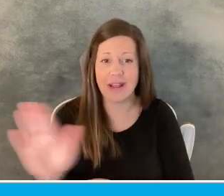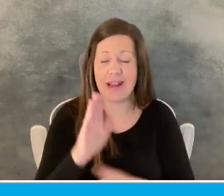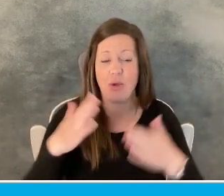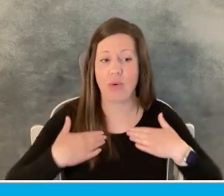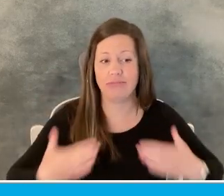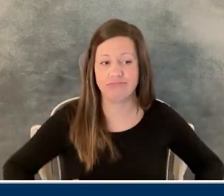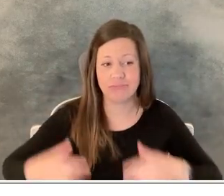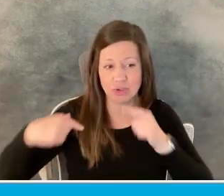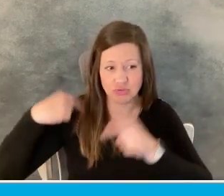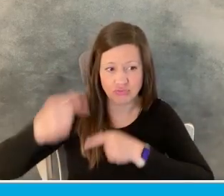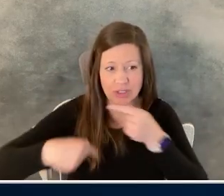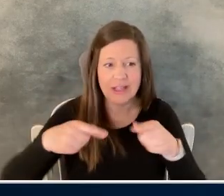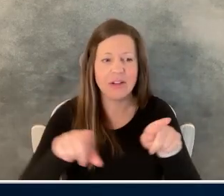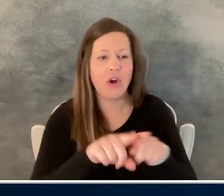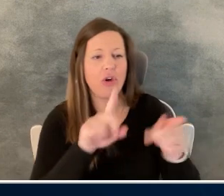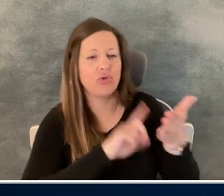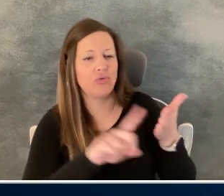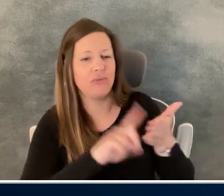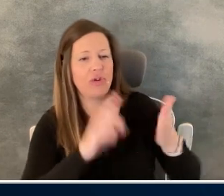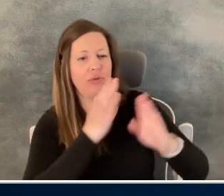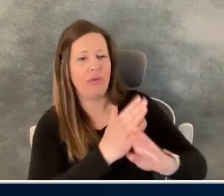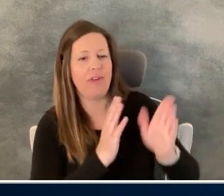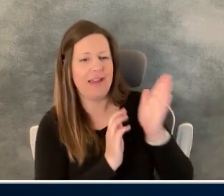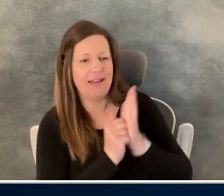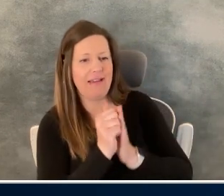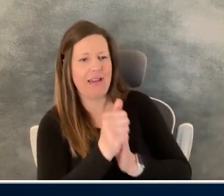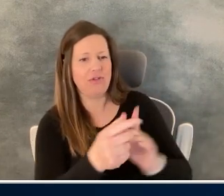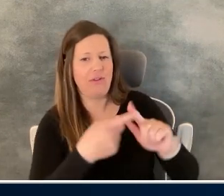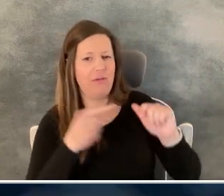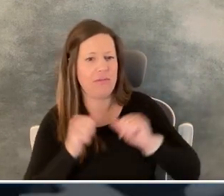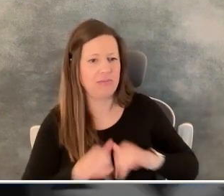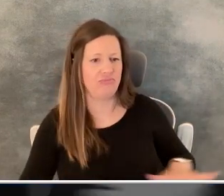prevent cancer spreading with a vaccine. Tuesday at 8.